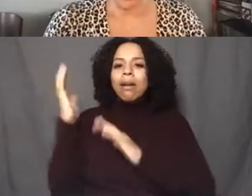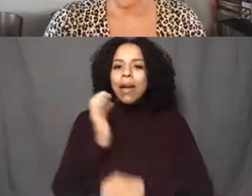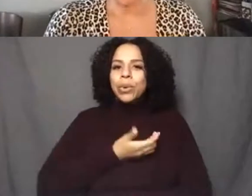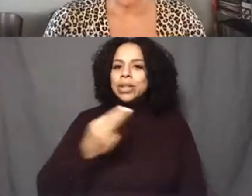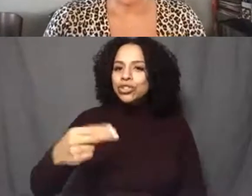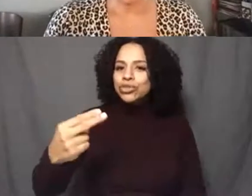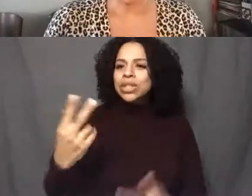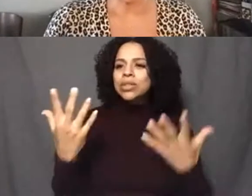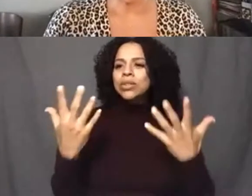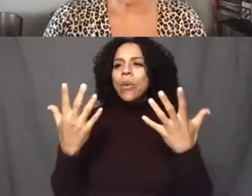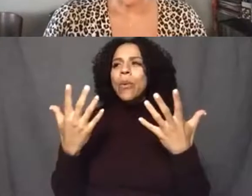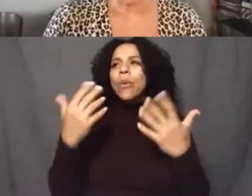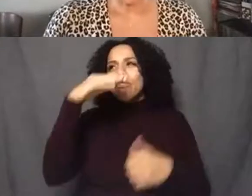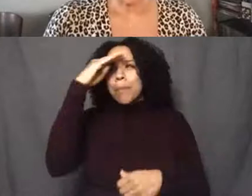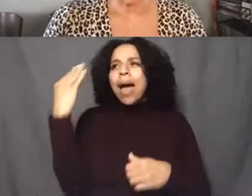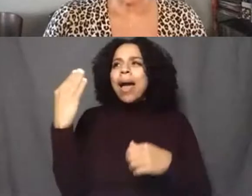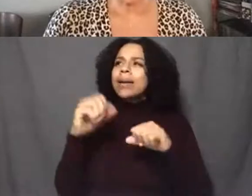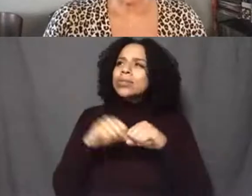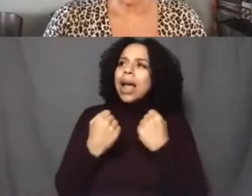understand ourselves,